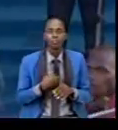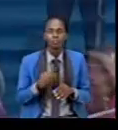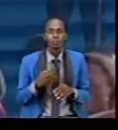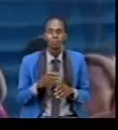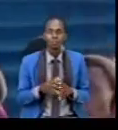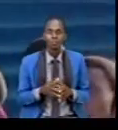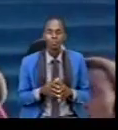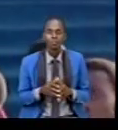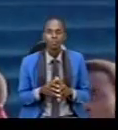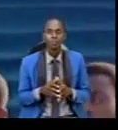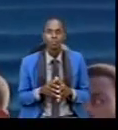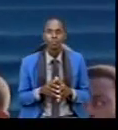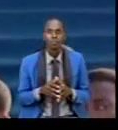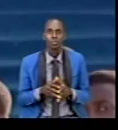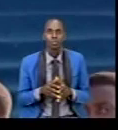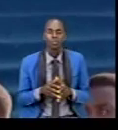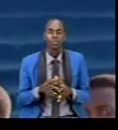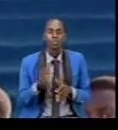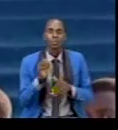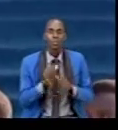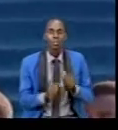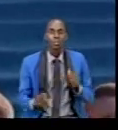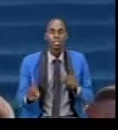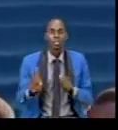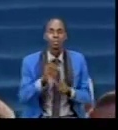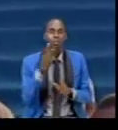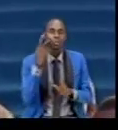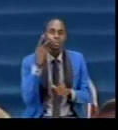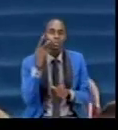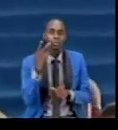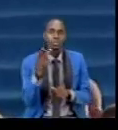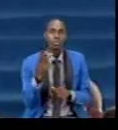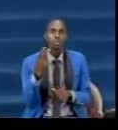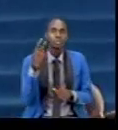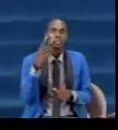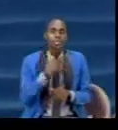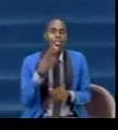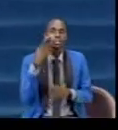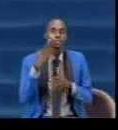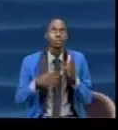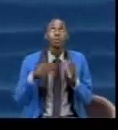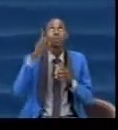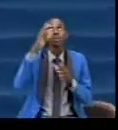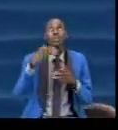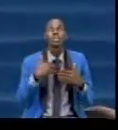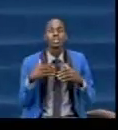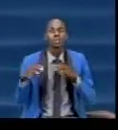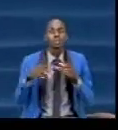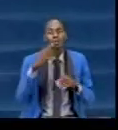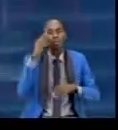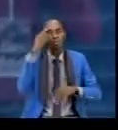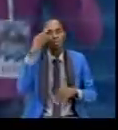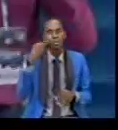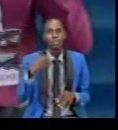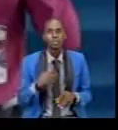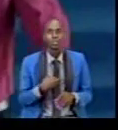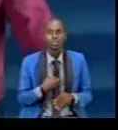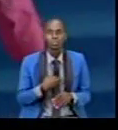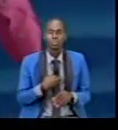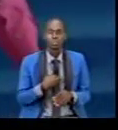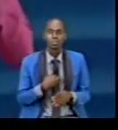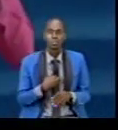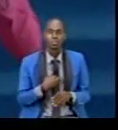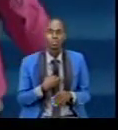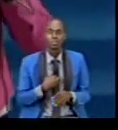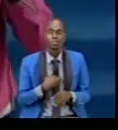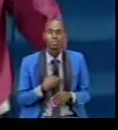six, see what God has done for me. Everybody look and see what the Lord has done for me.